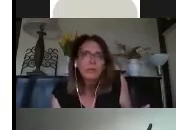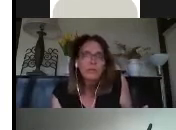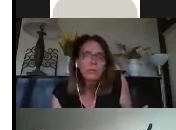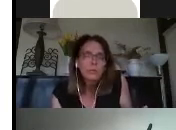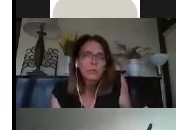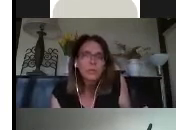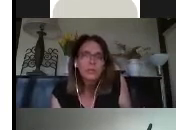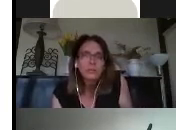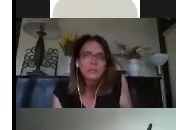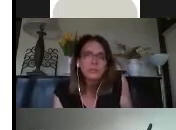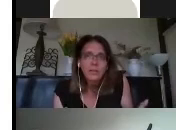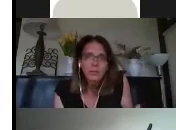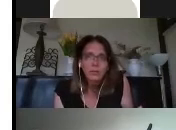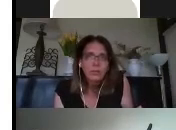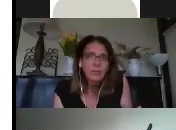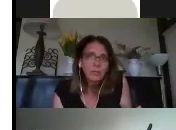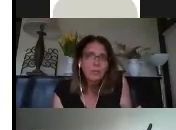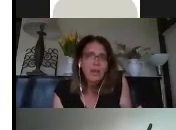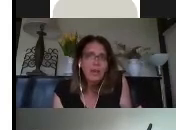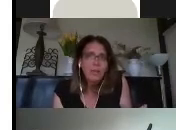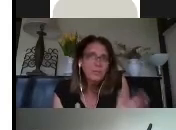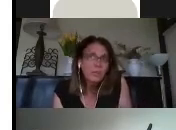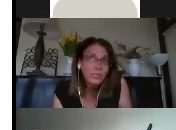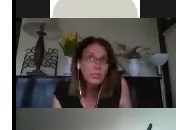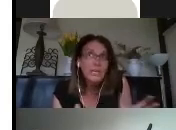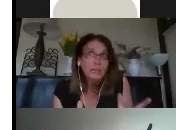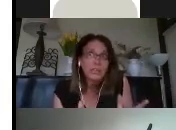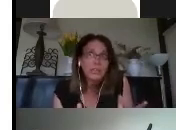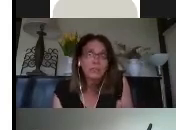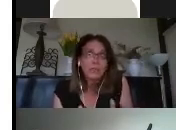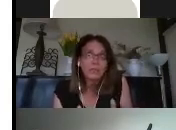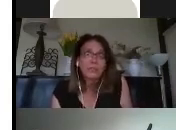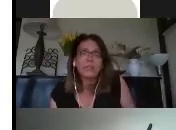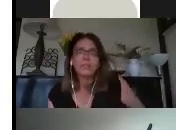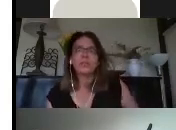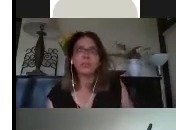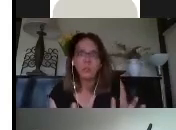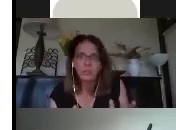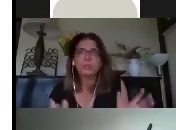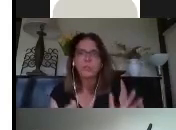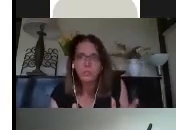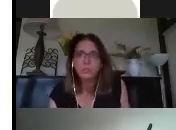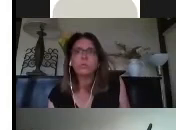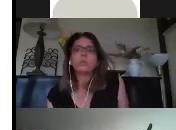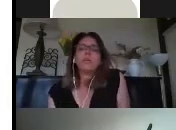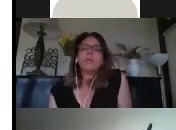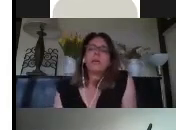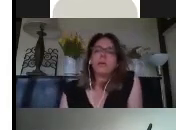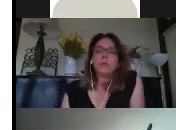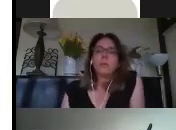get, you know, toward the Squirrel Hill Tunnel. You know, they get the big backup because everybody's slowing down because they get really nervous in that tighter space. So it